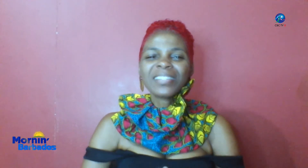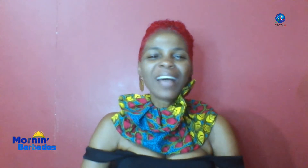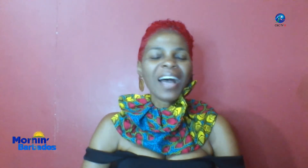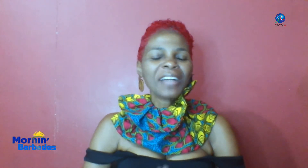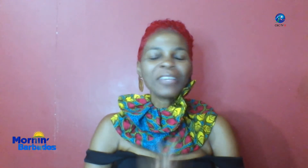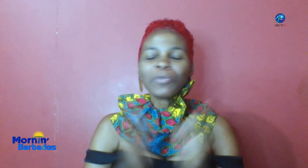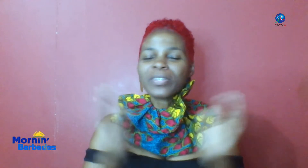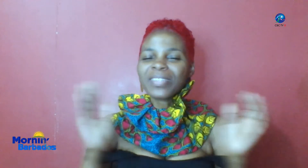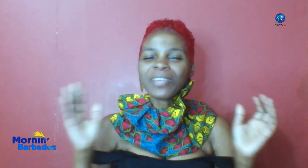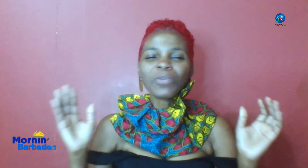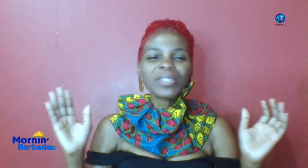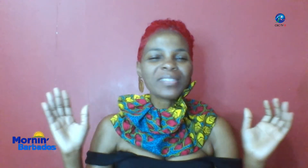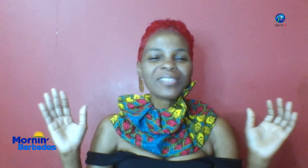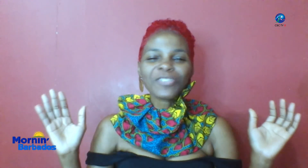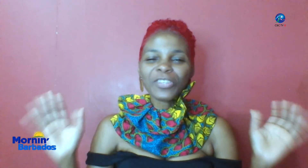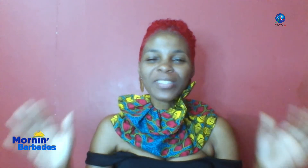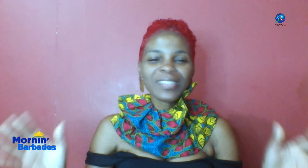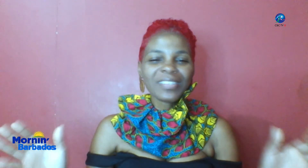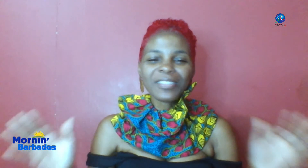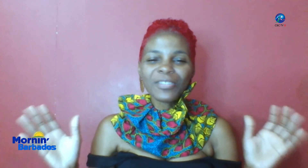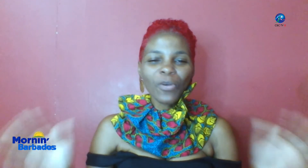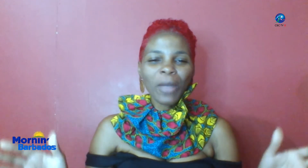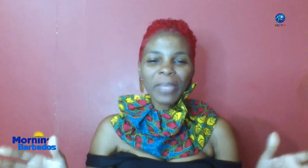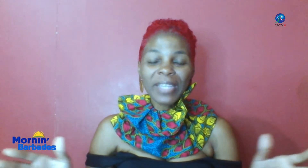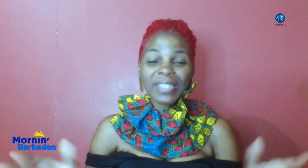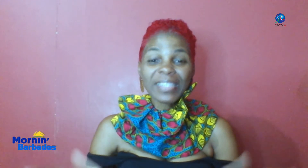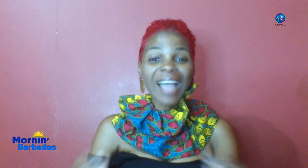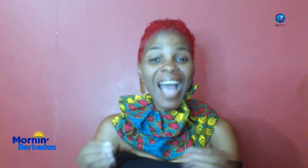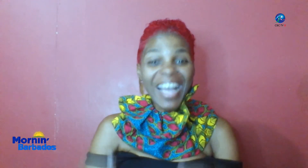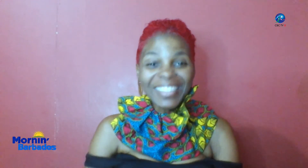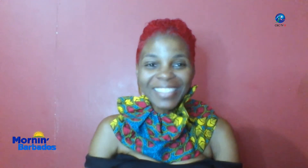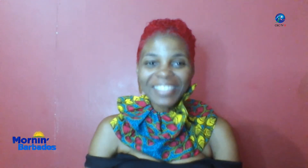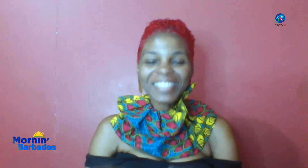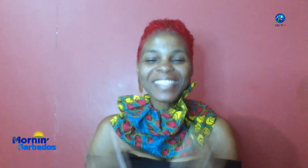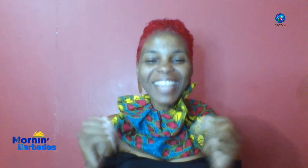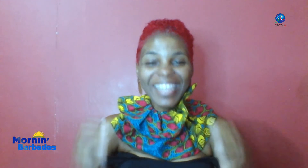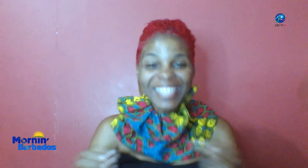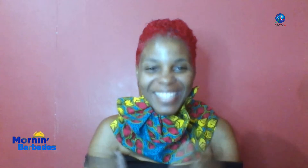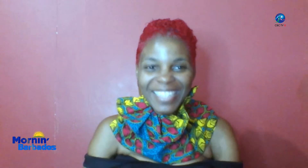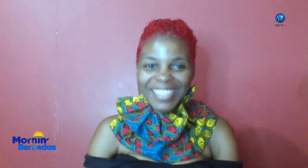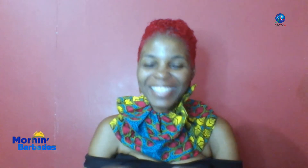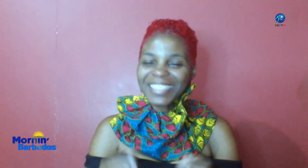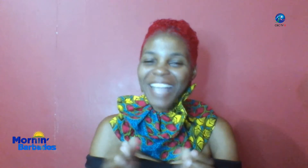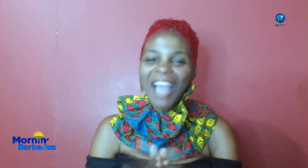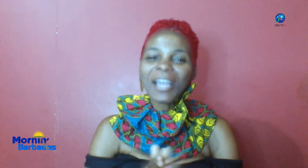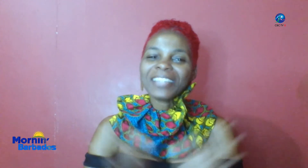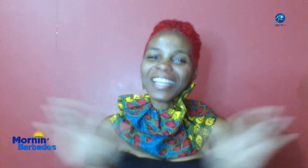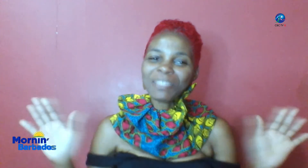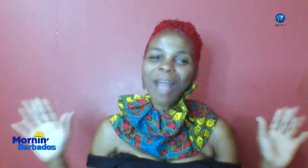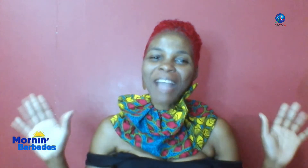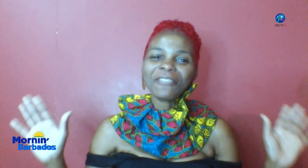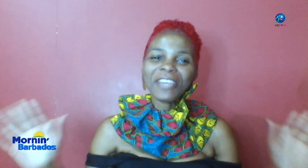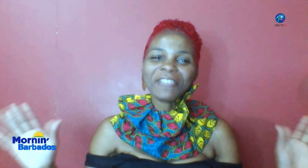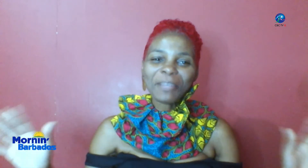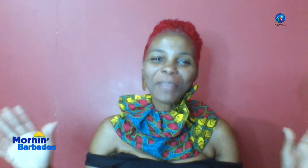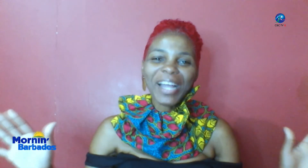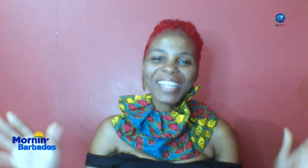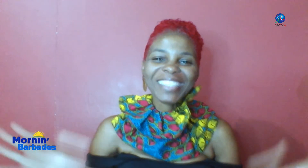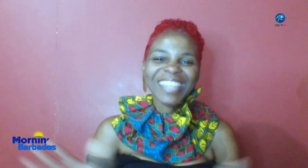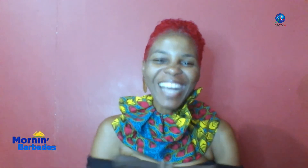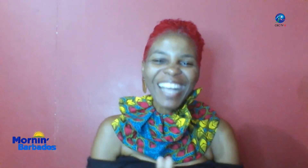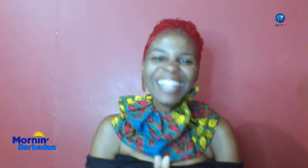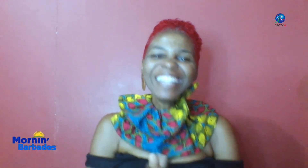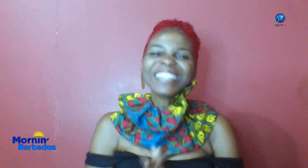principles, it was just so amazing, and the tasting. That's my